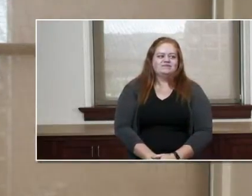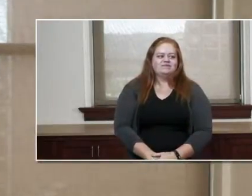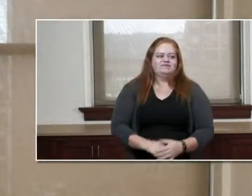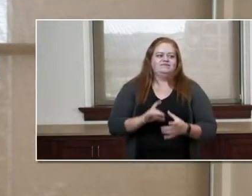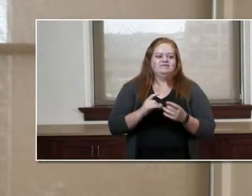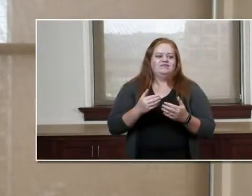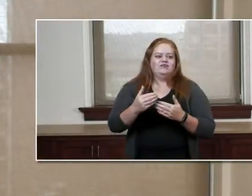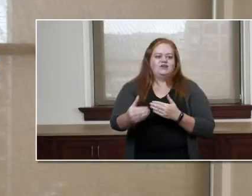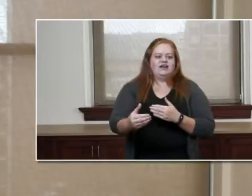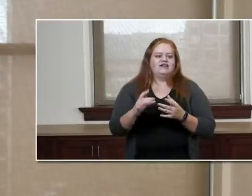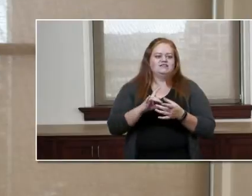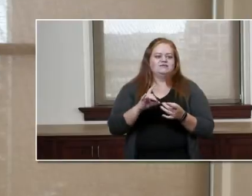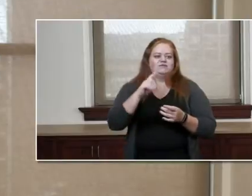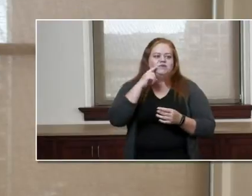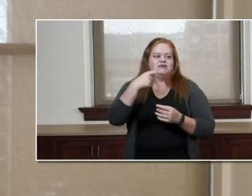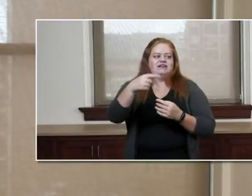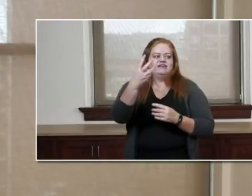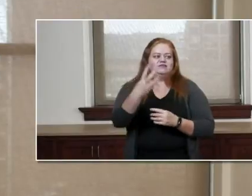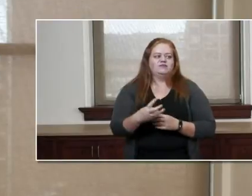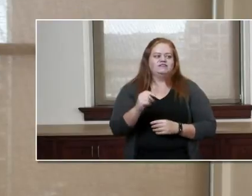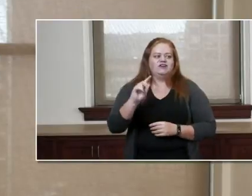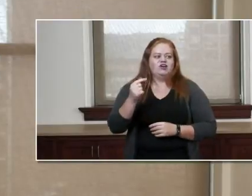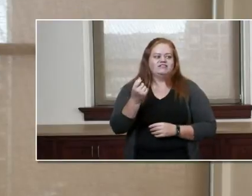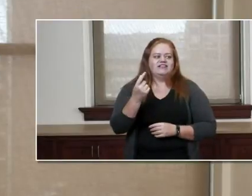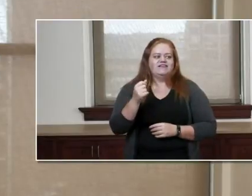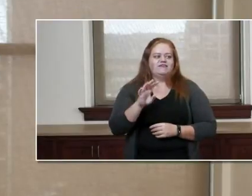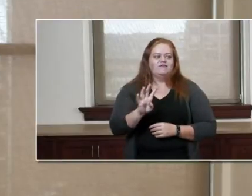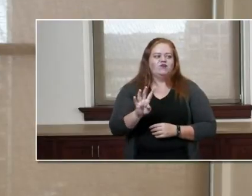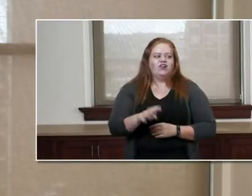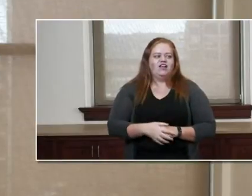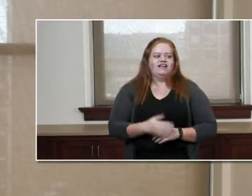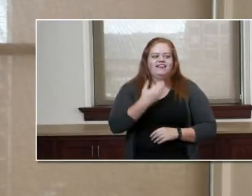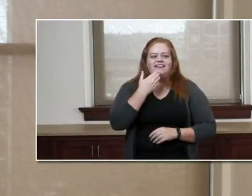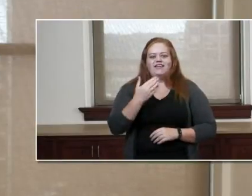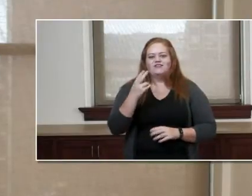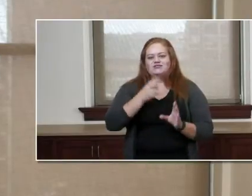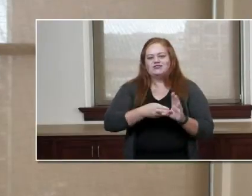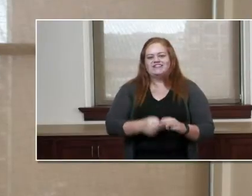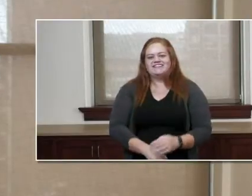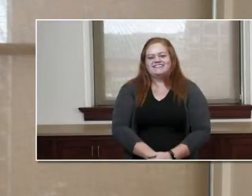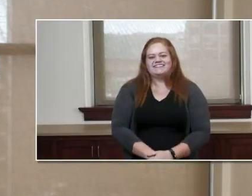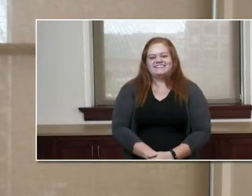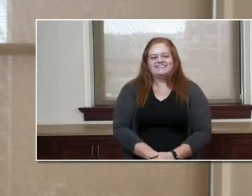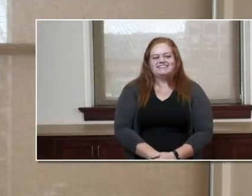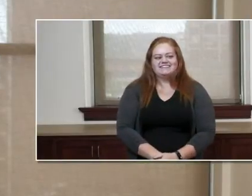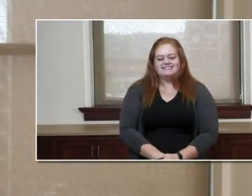noted, our next briefing is next Wednesday, August 11th at 4 p.m. Thank you for joining us.